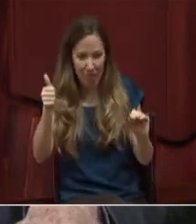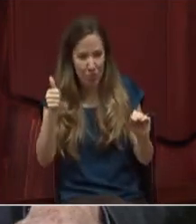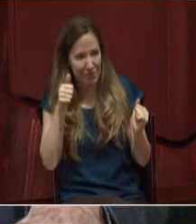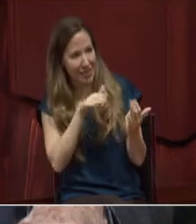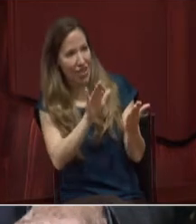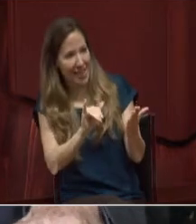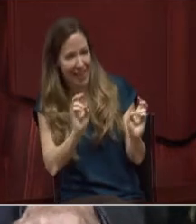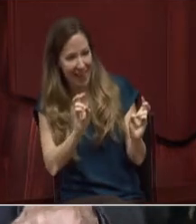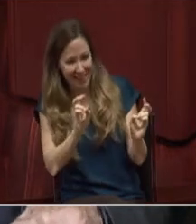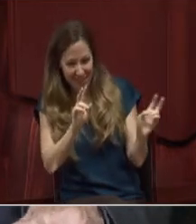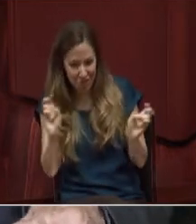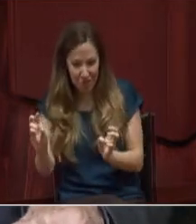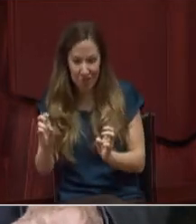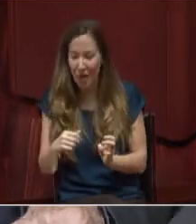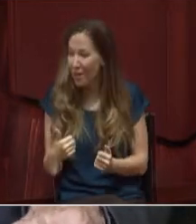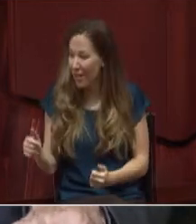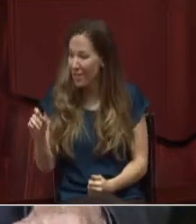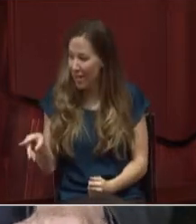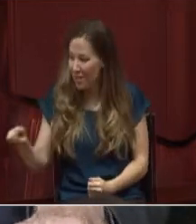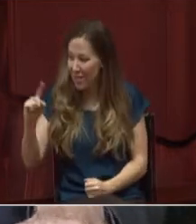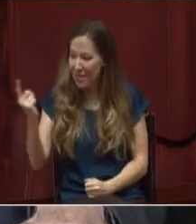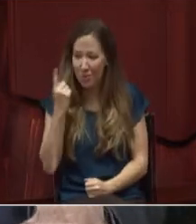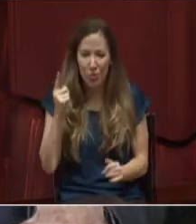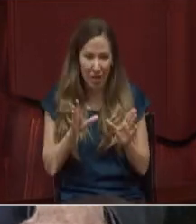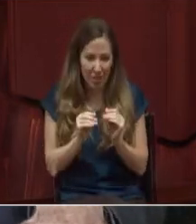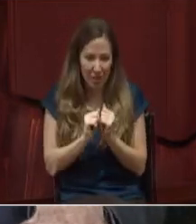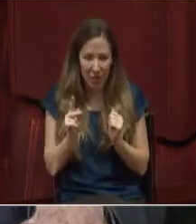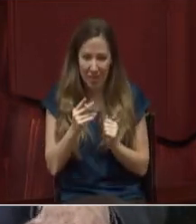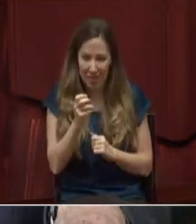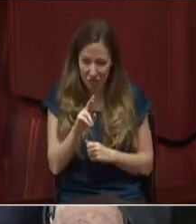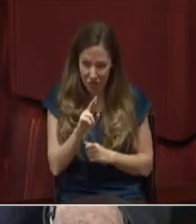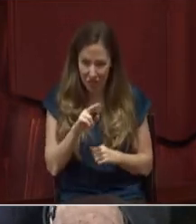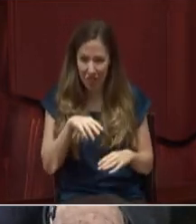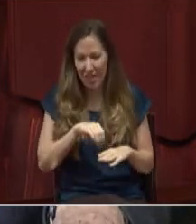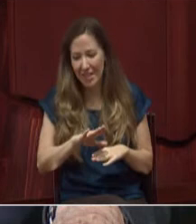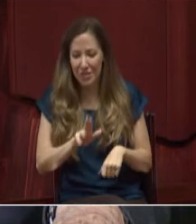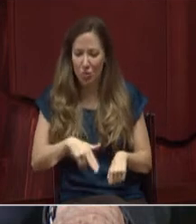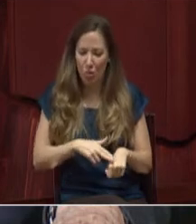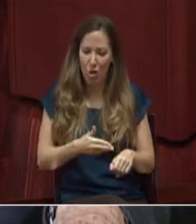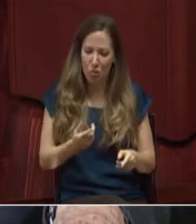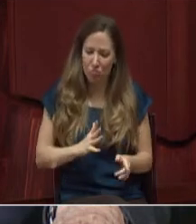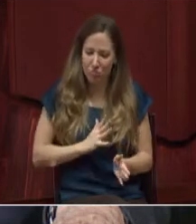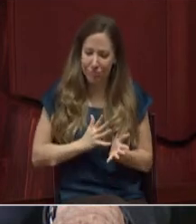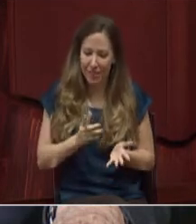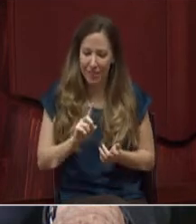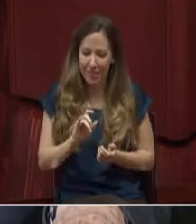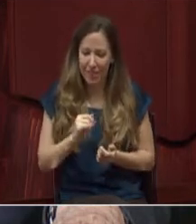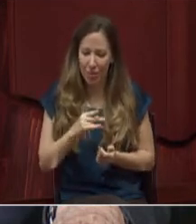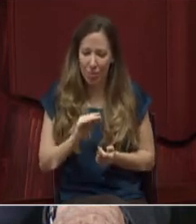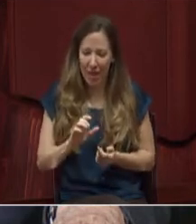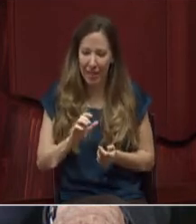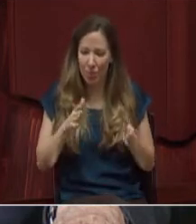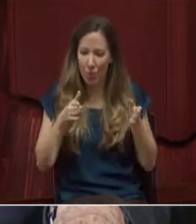fact, Korologos came to one meeting with Kissinger and in his usual diplomatic way said, "God damn